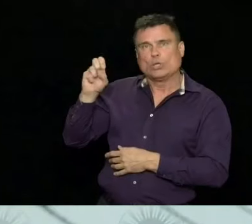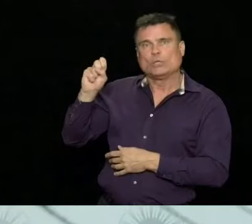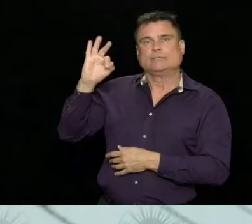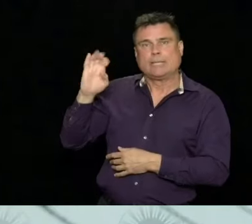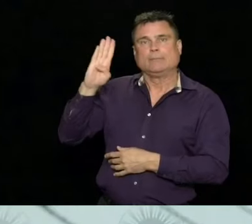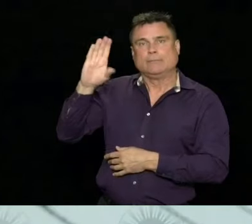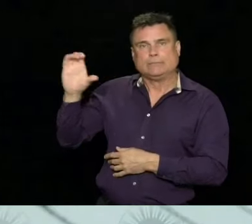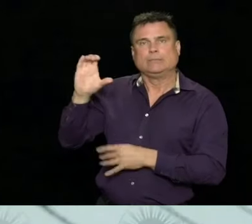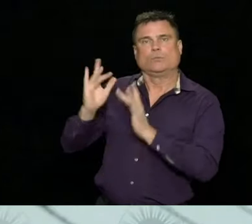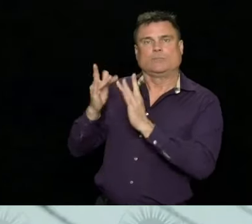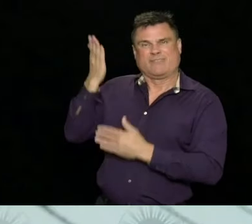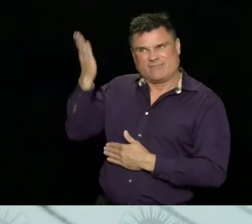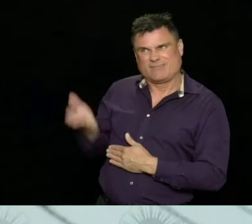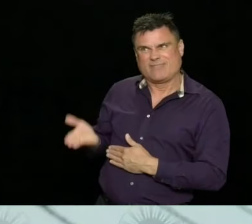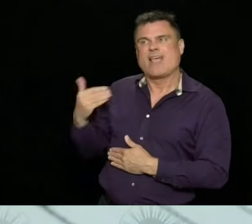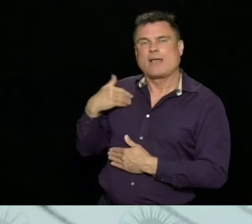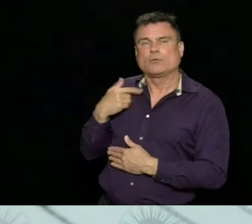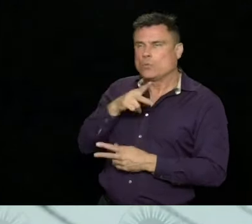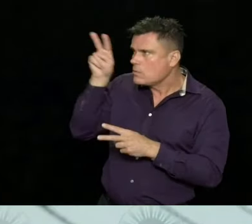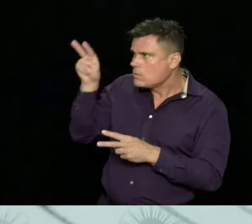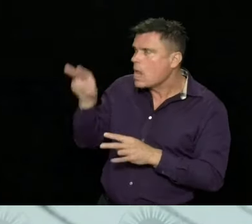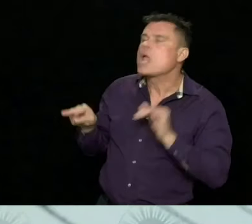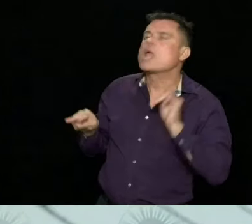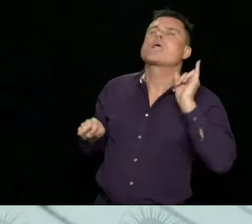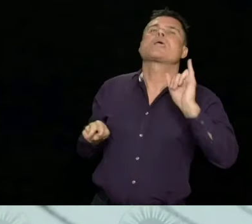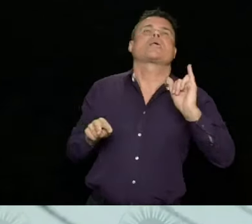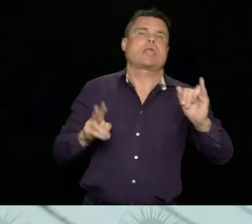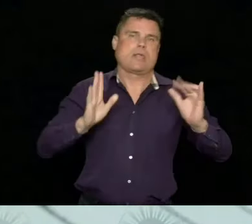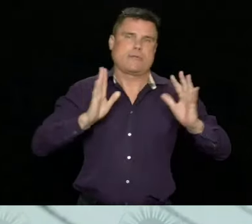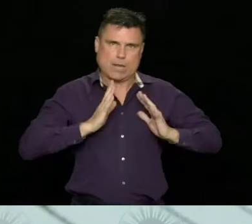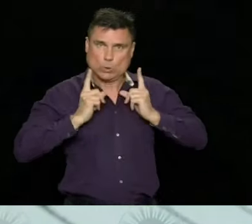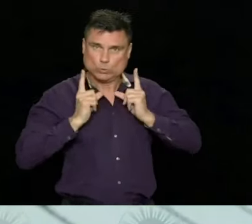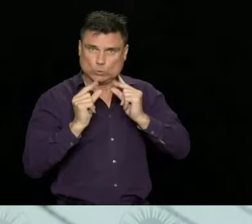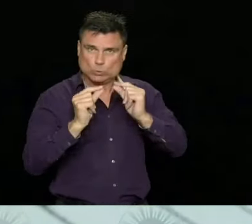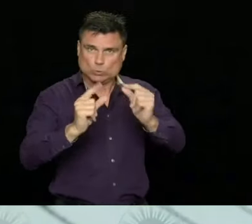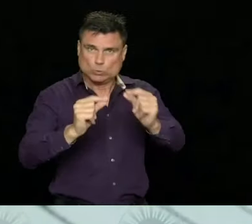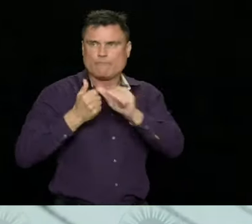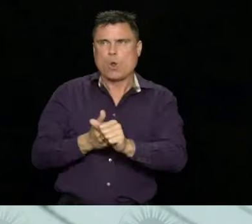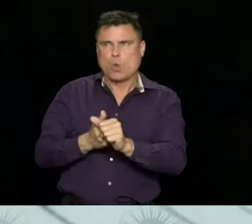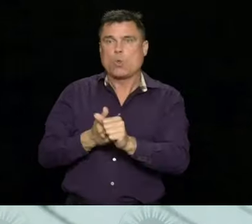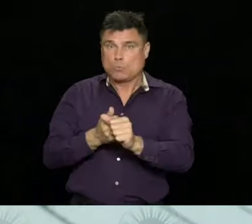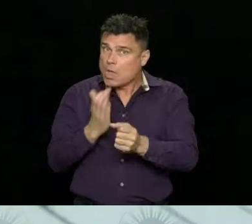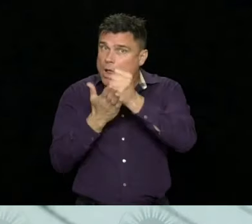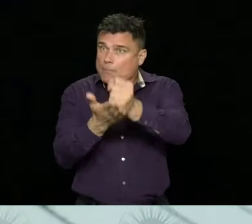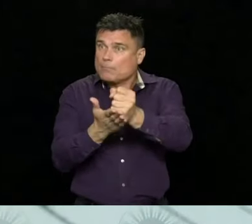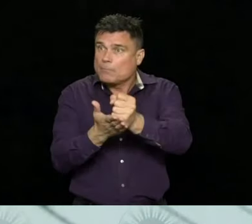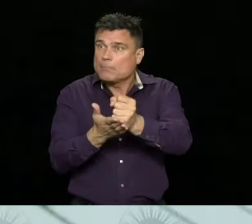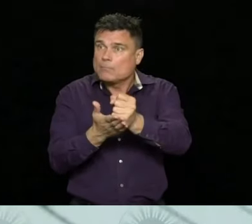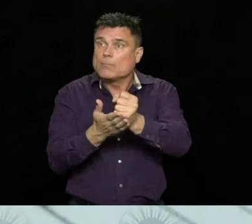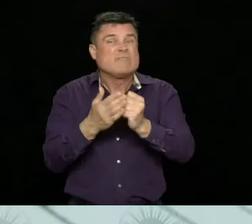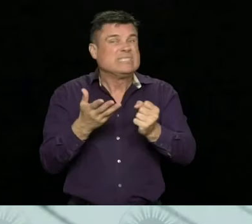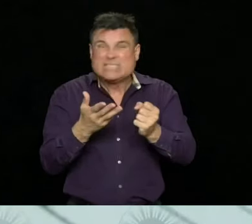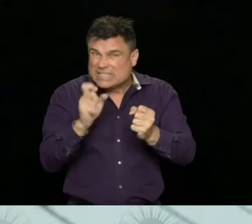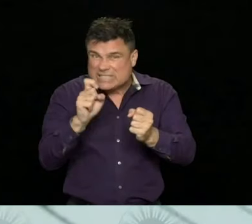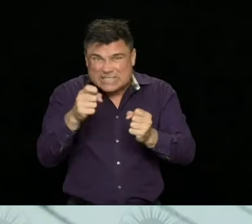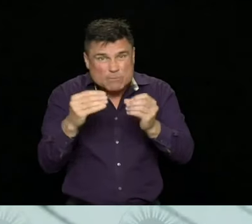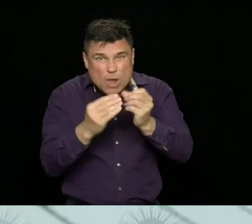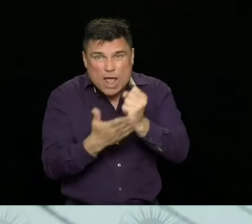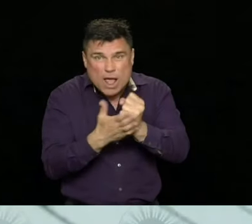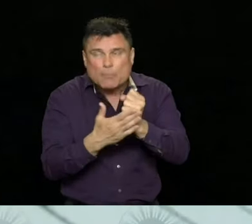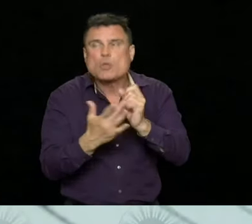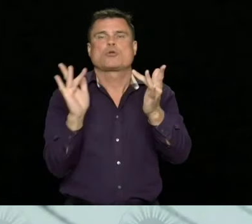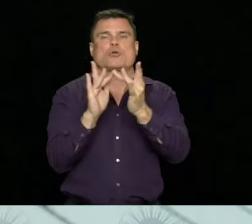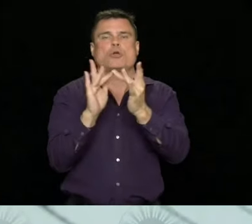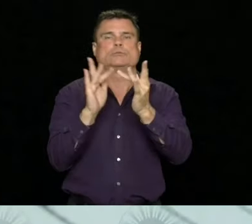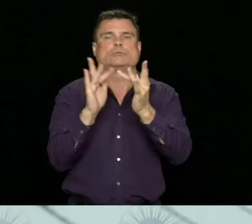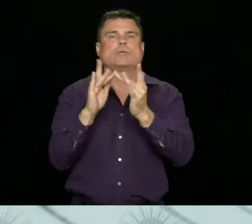still need help, contact the WorkSafeBC, because there's a helpline available, which I could name, or I could